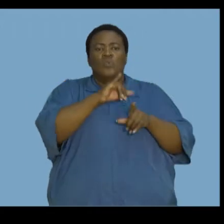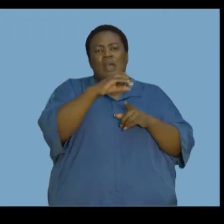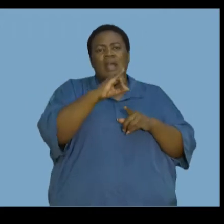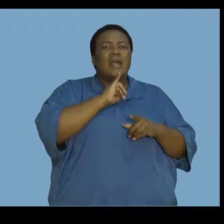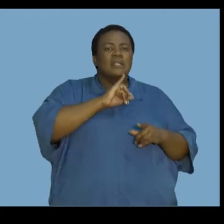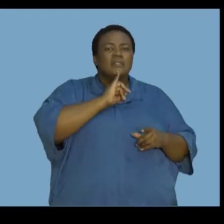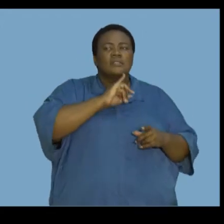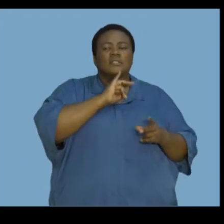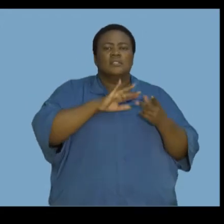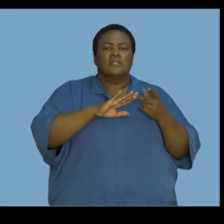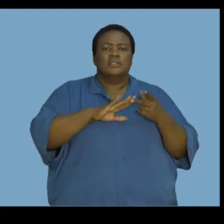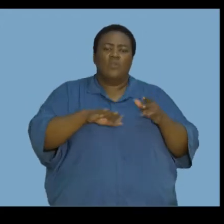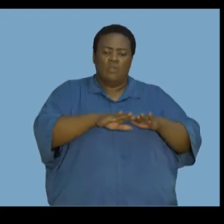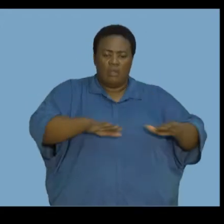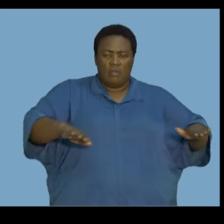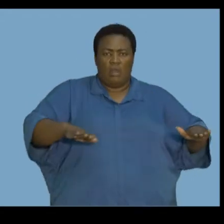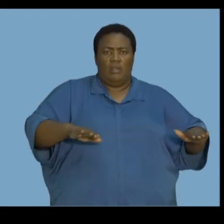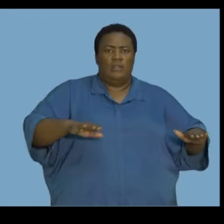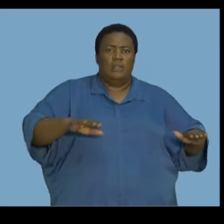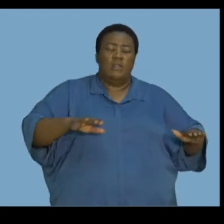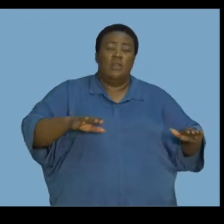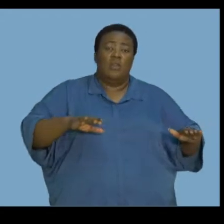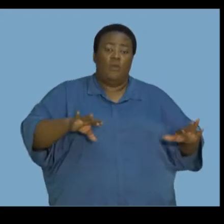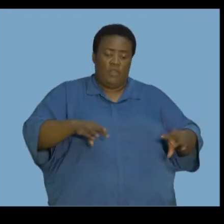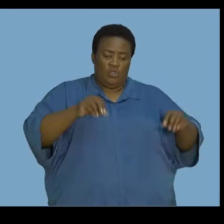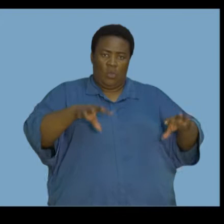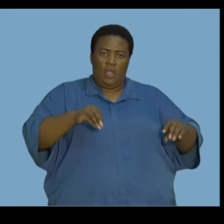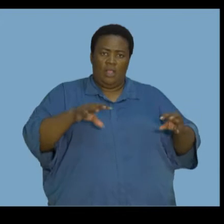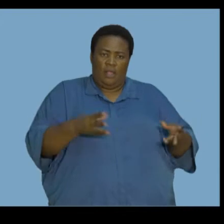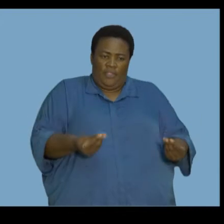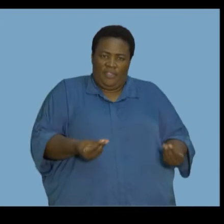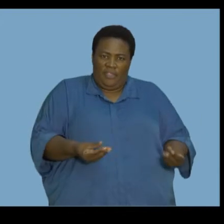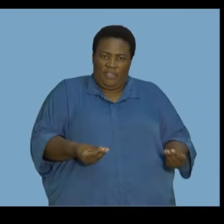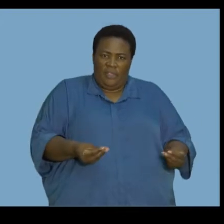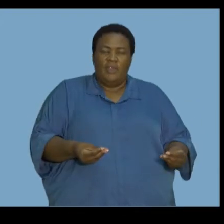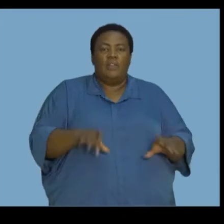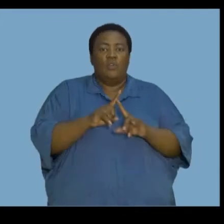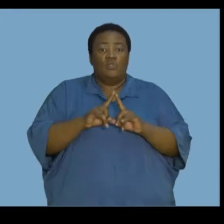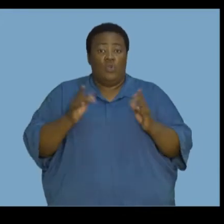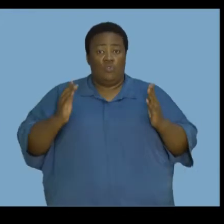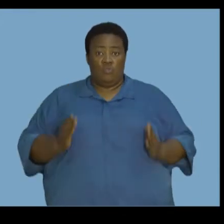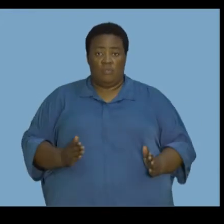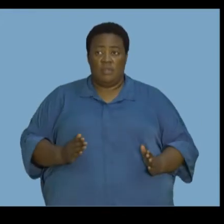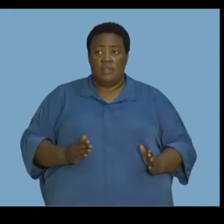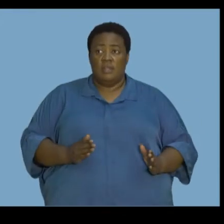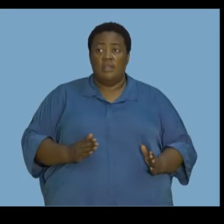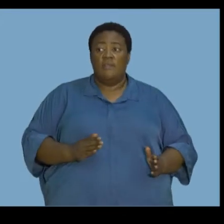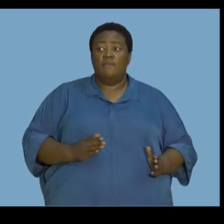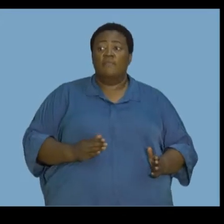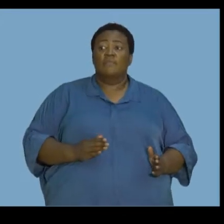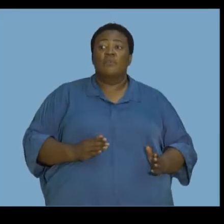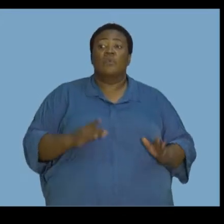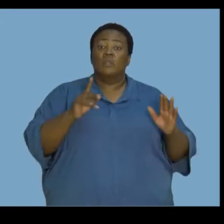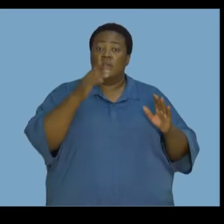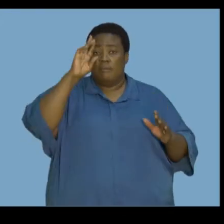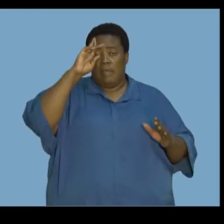and glaciers, in the ground as well as soil moisture, and in aquifers, and even in the human body. As I said at the